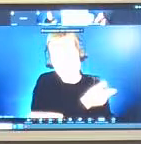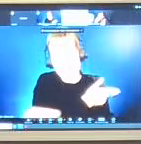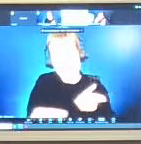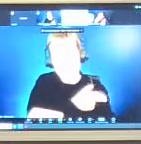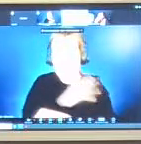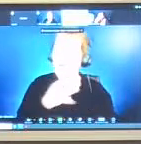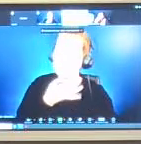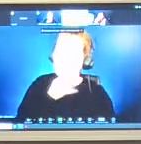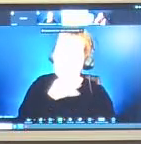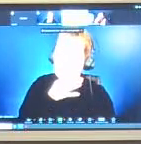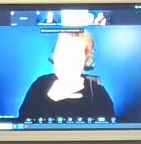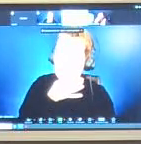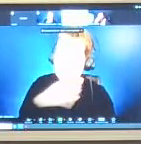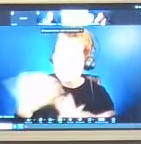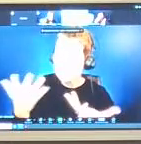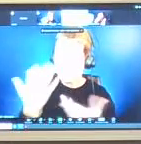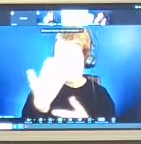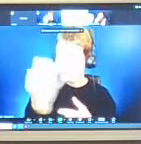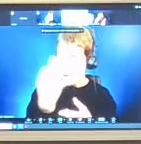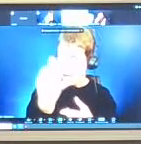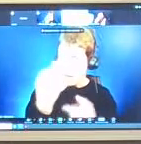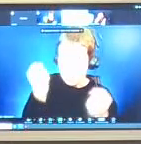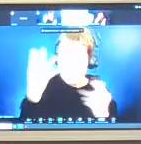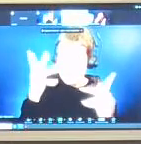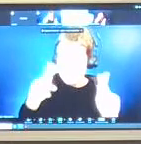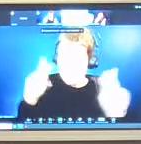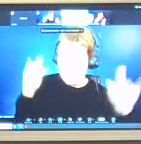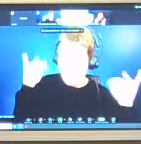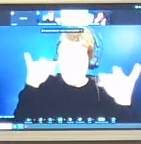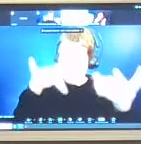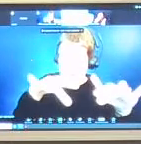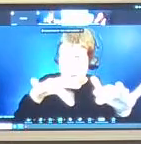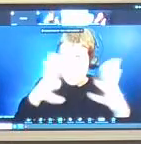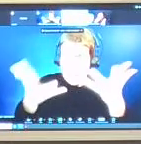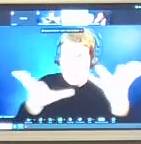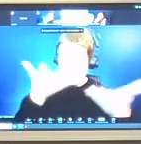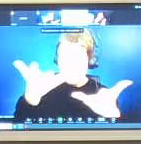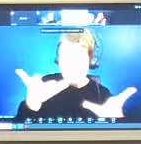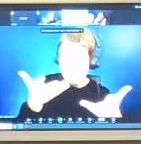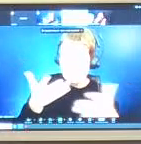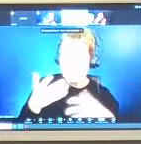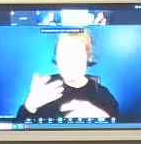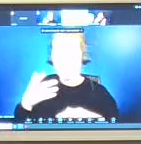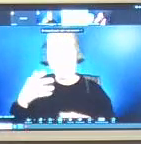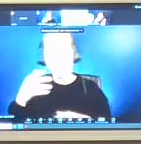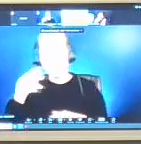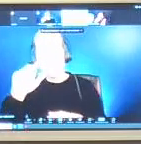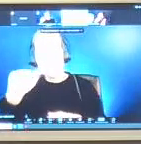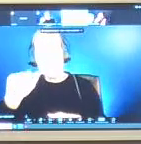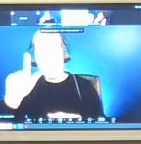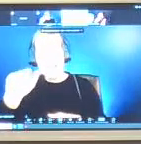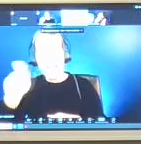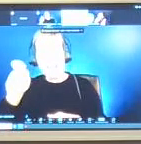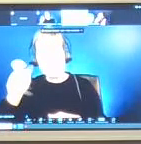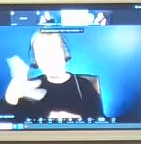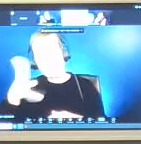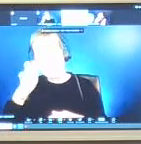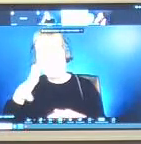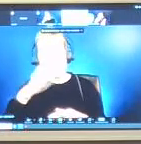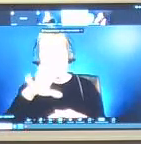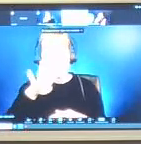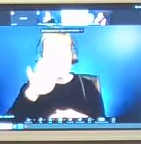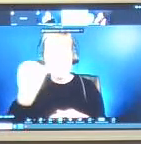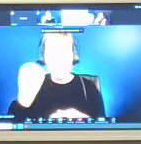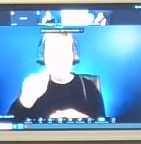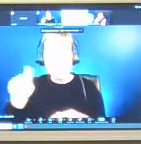people. Yeah. It was sort of a drop-in event, so people came and went, so they weren't all there at the